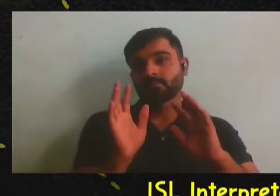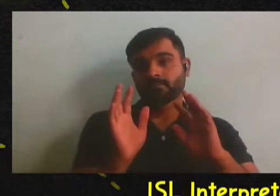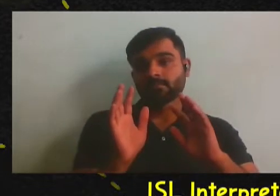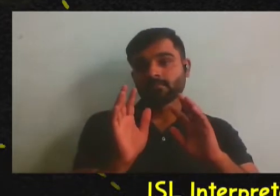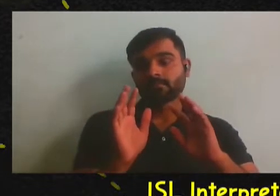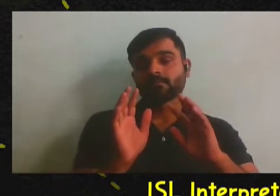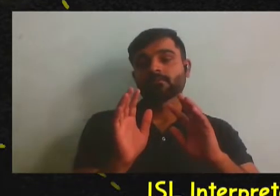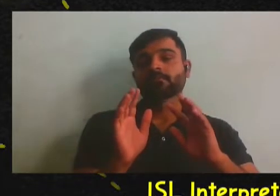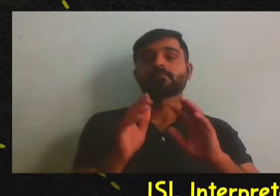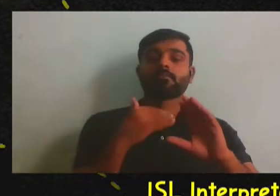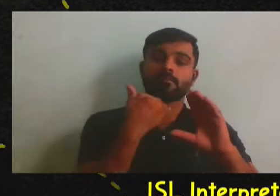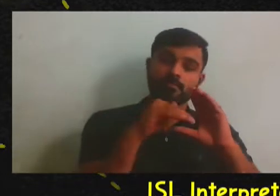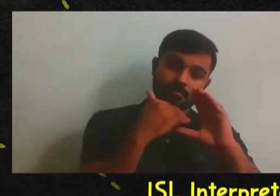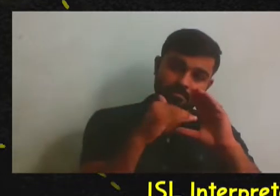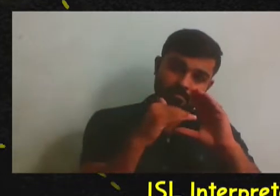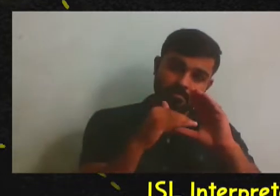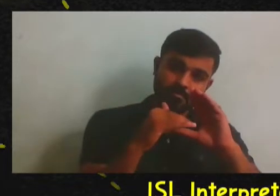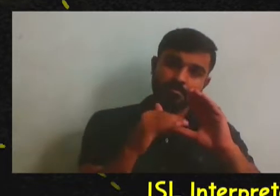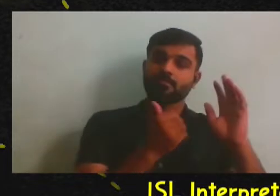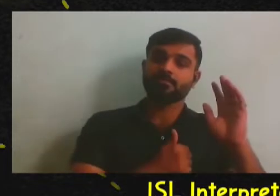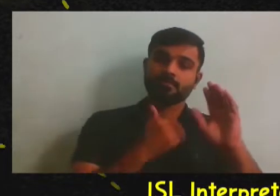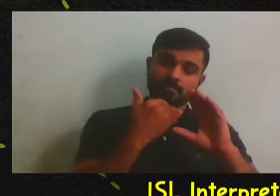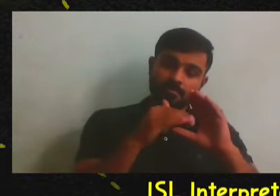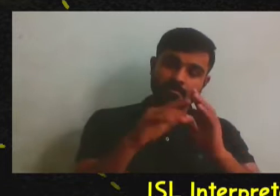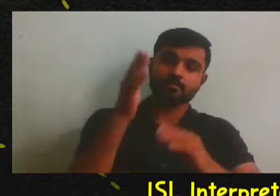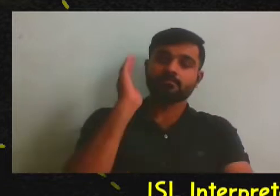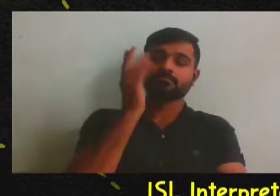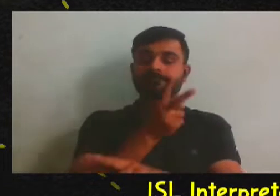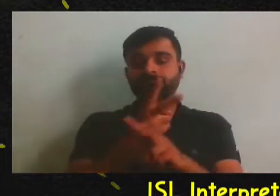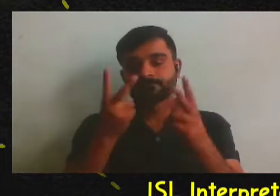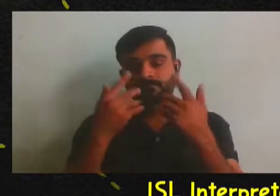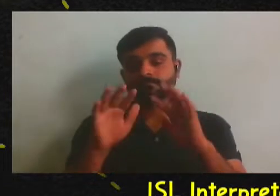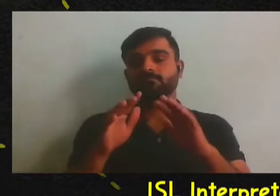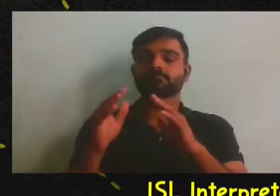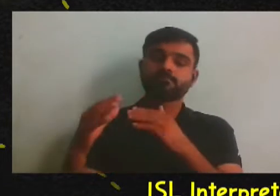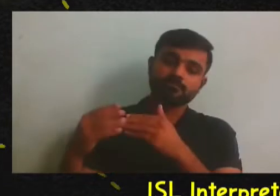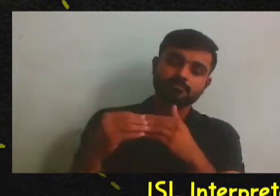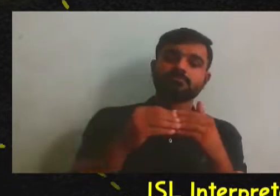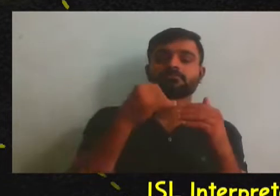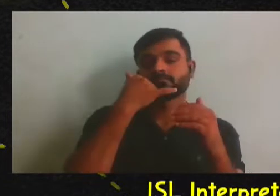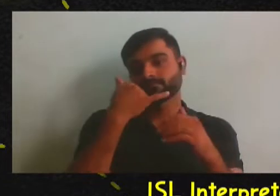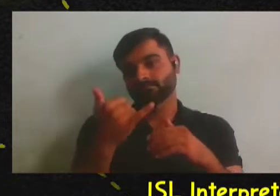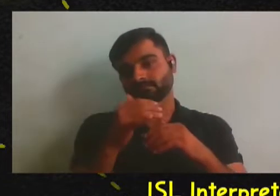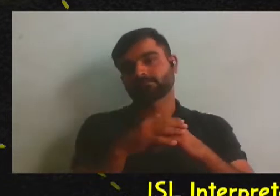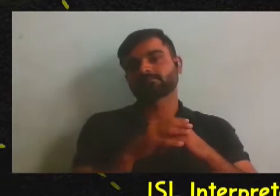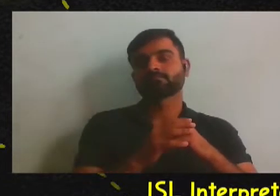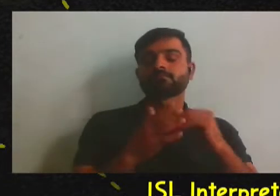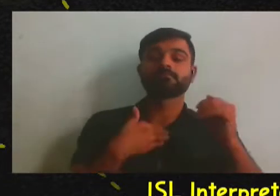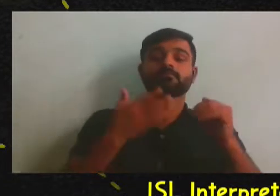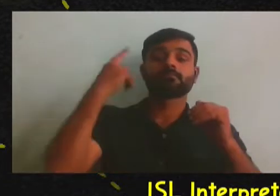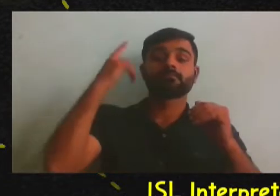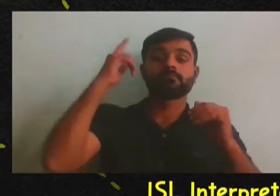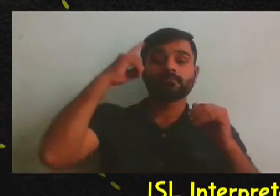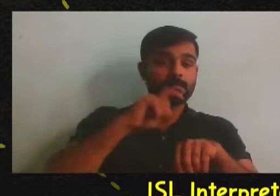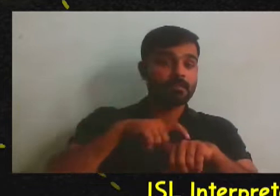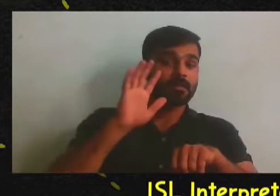postal emails, postal letters, etc., or through the telephone. And I think at that point of